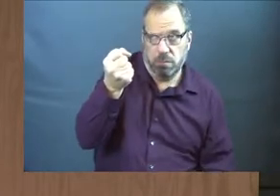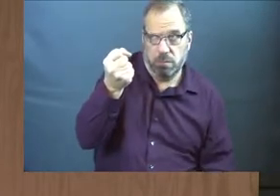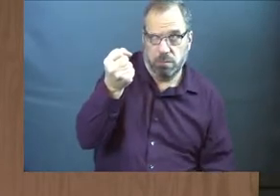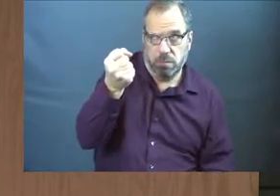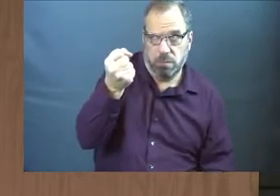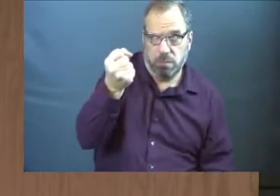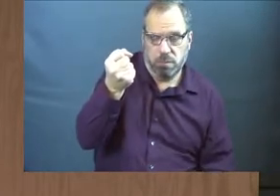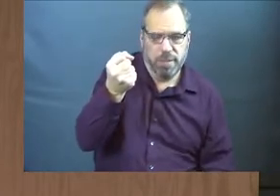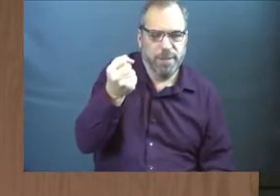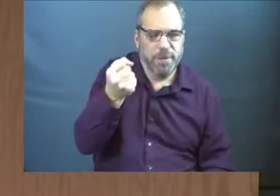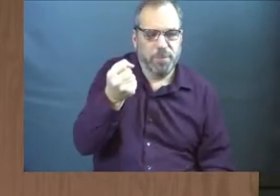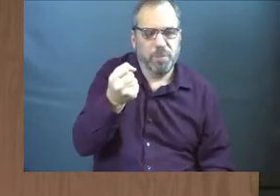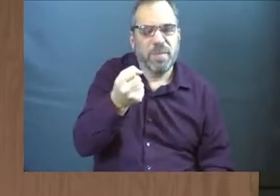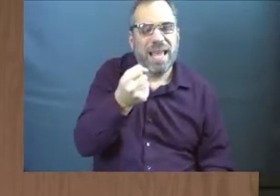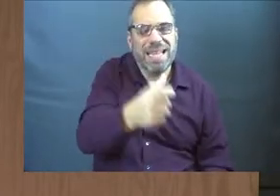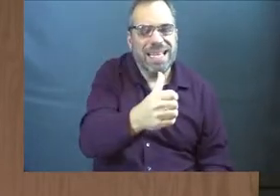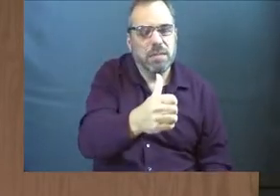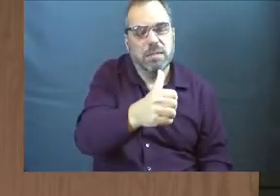Satan.